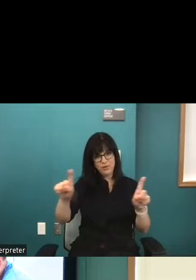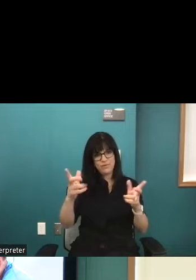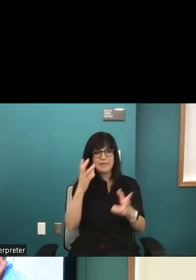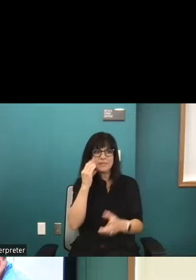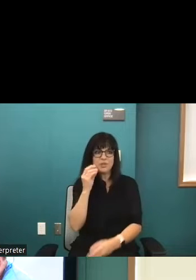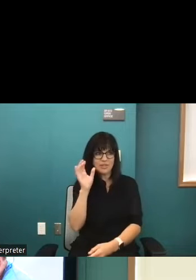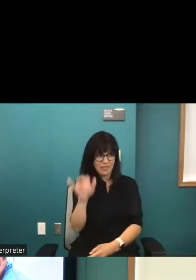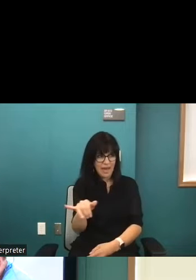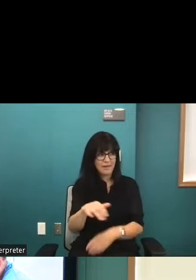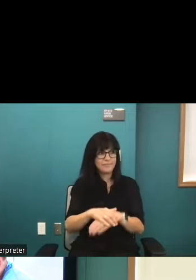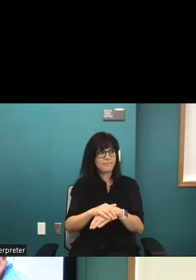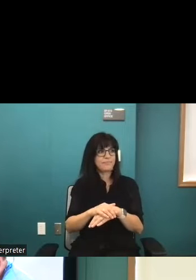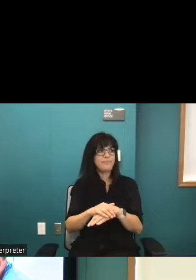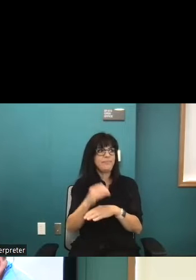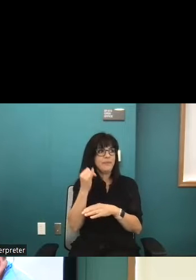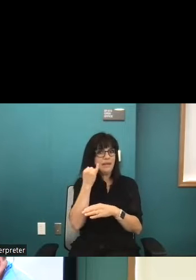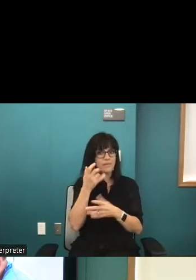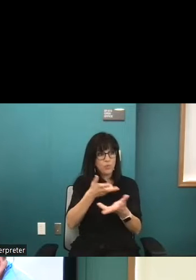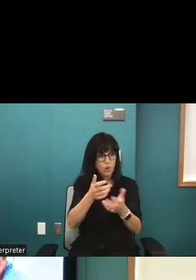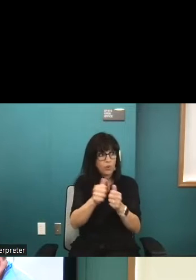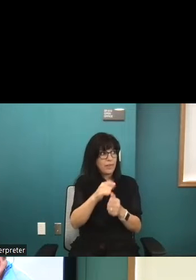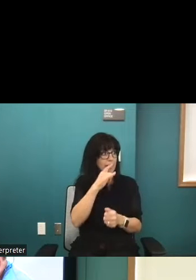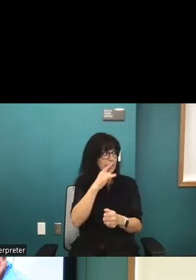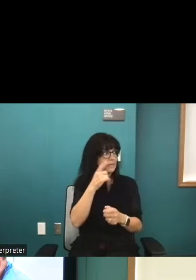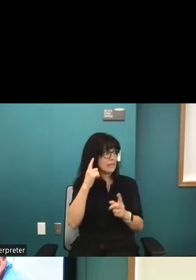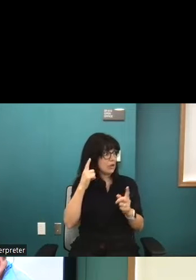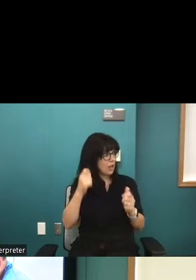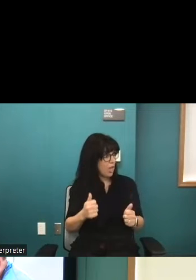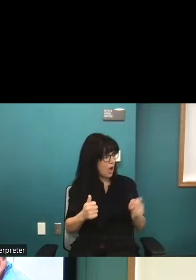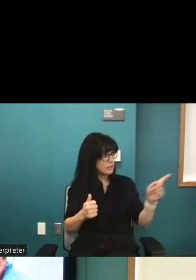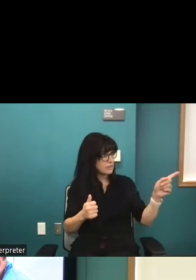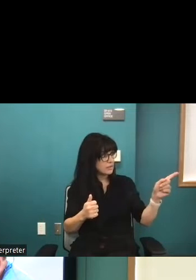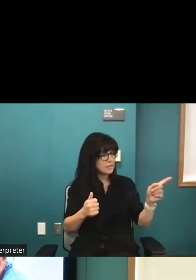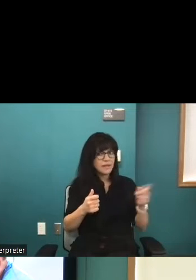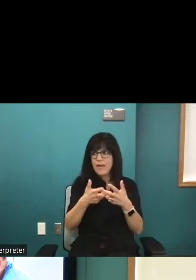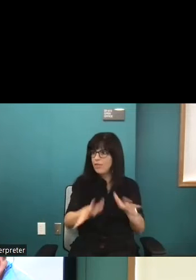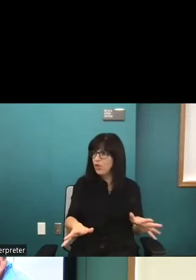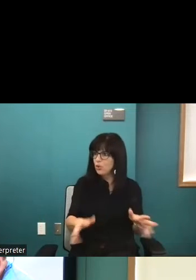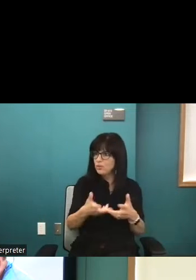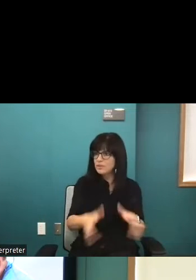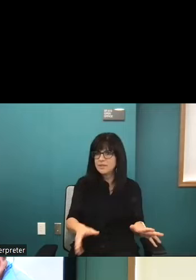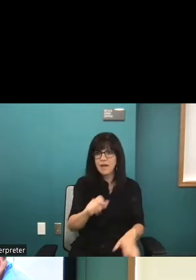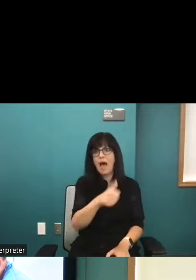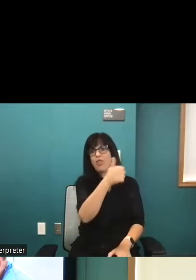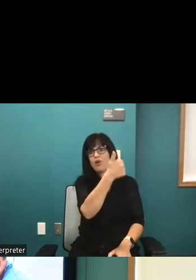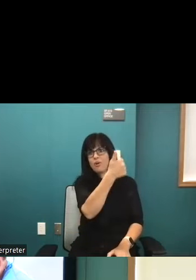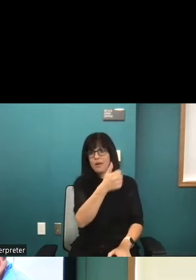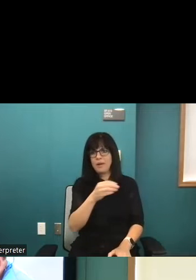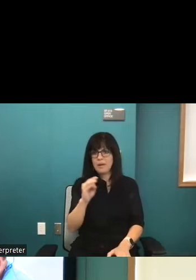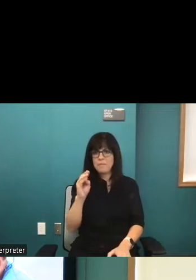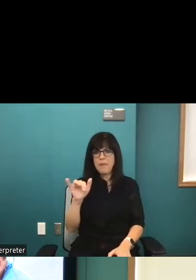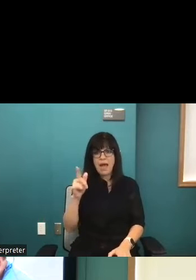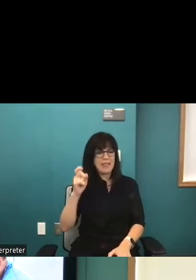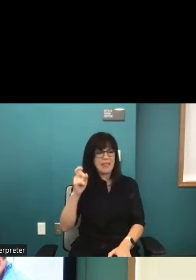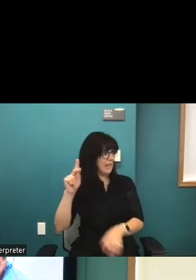people who, if you've worked with children with hearing loss, you probably have. I'm losing my link. Oh, well, at least that's a little bigger. Hopefully you found